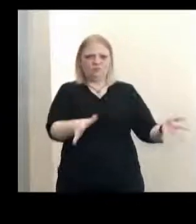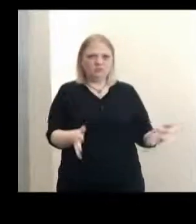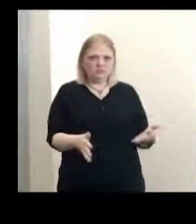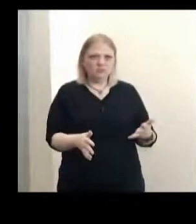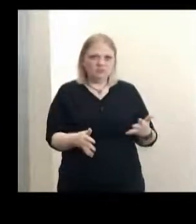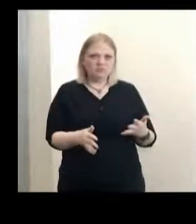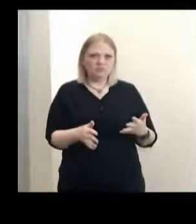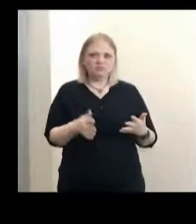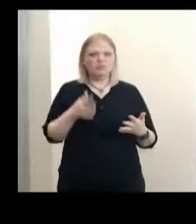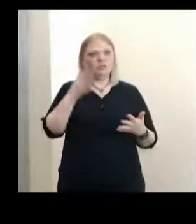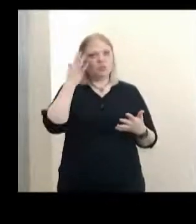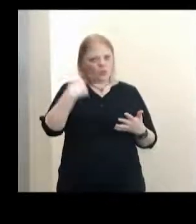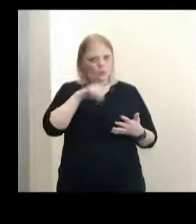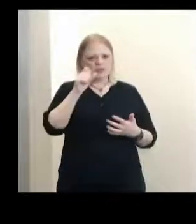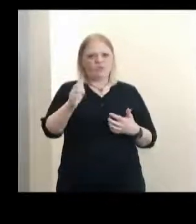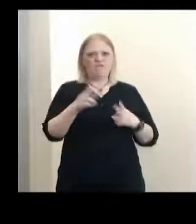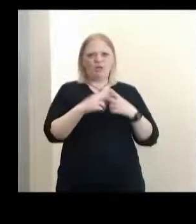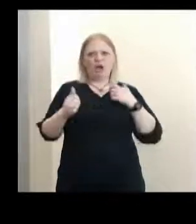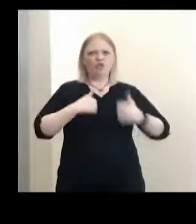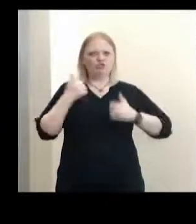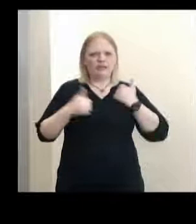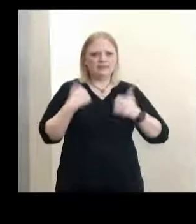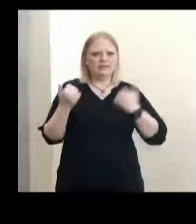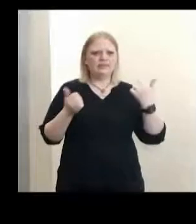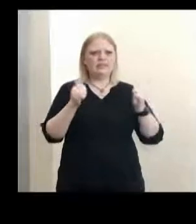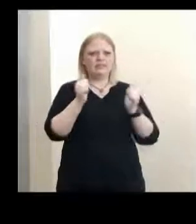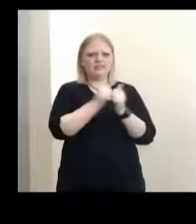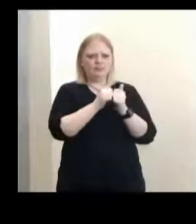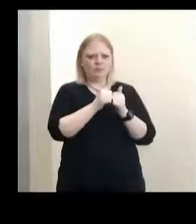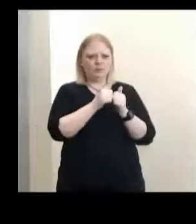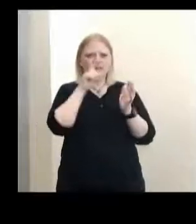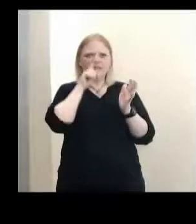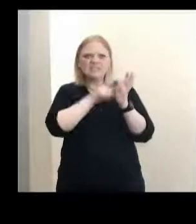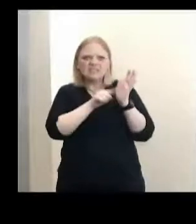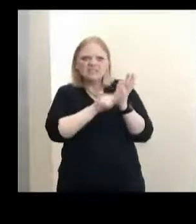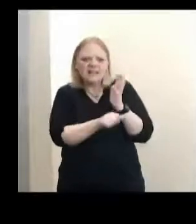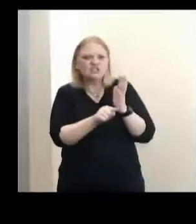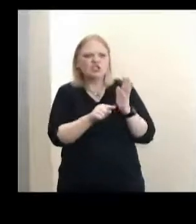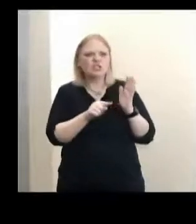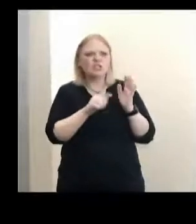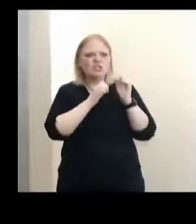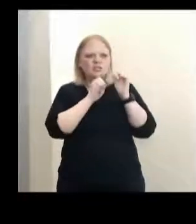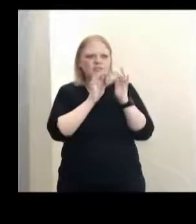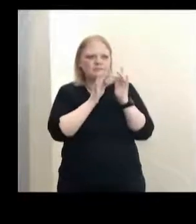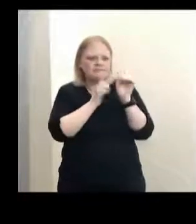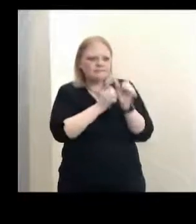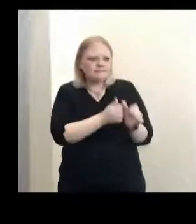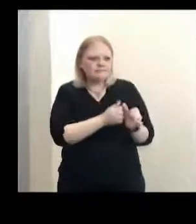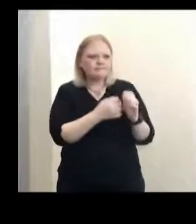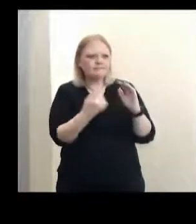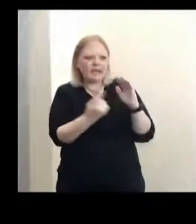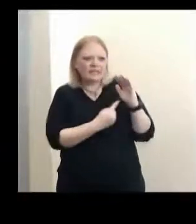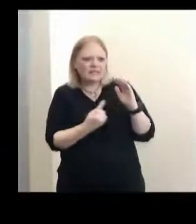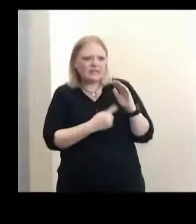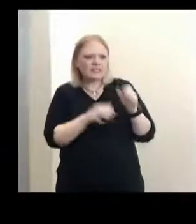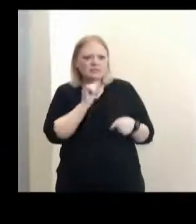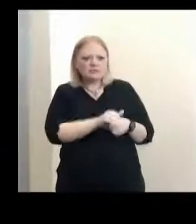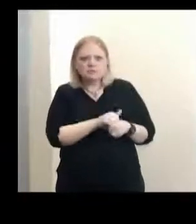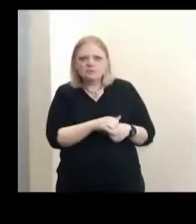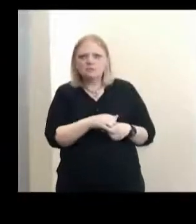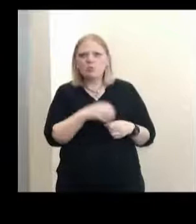very aggressive with our case finding, our case investigation and isolation and quarantine,